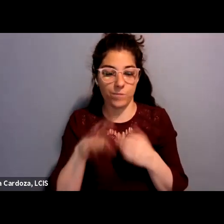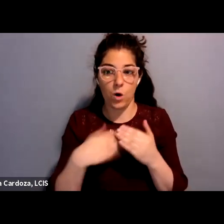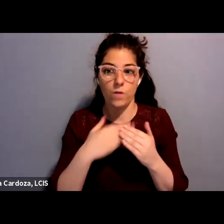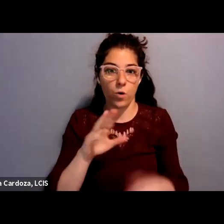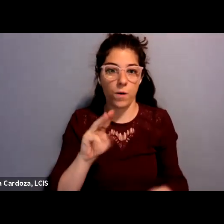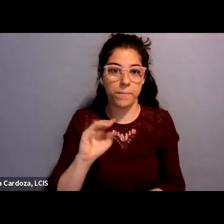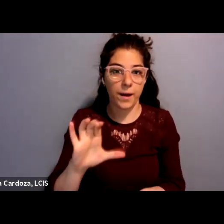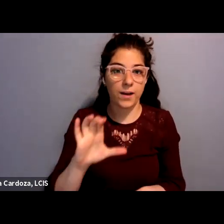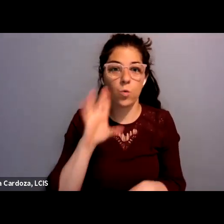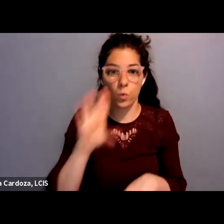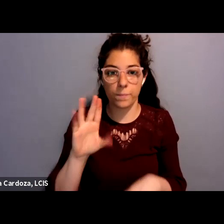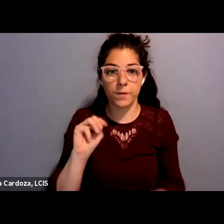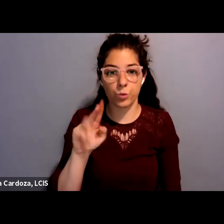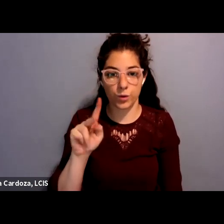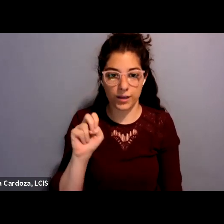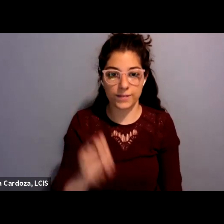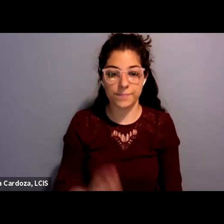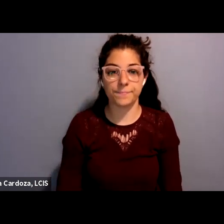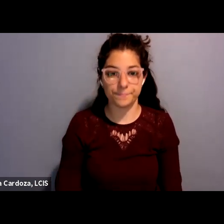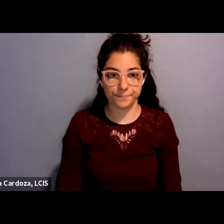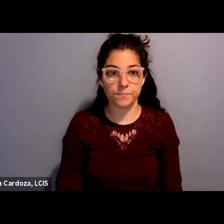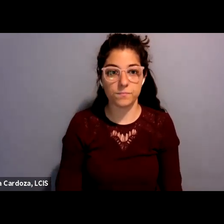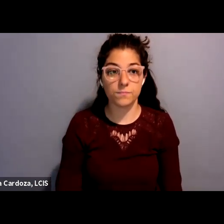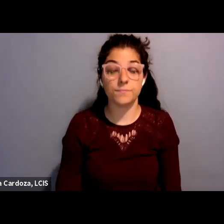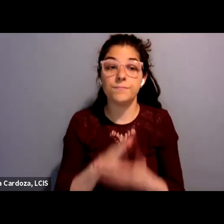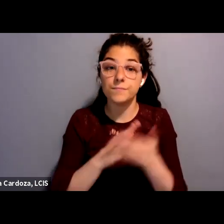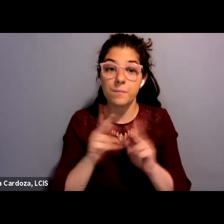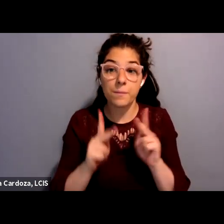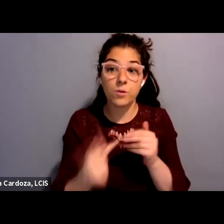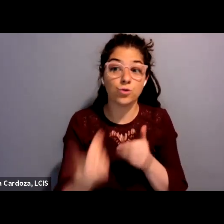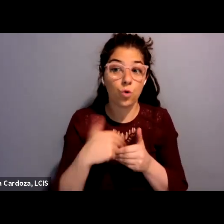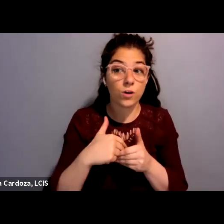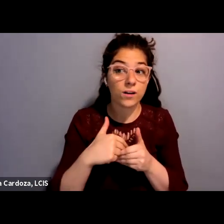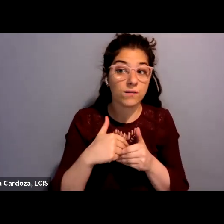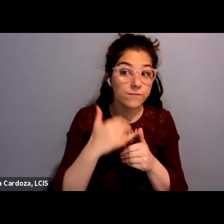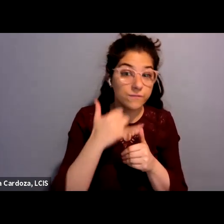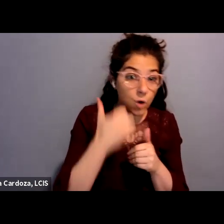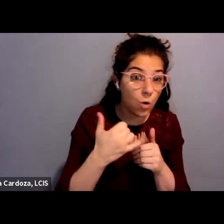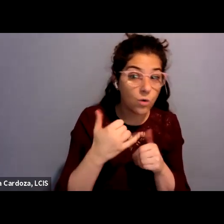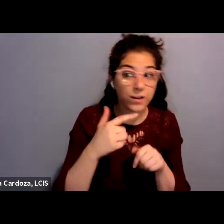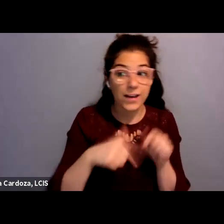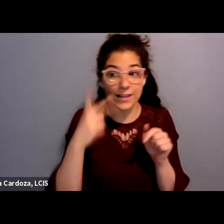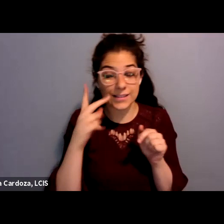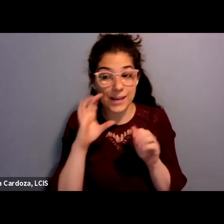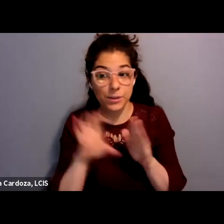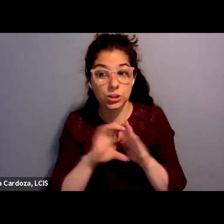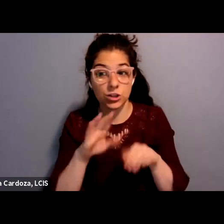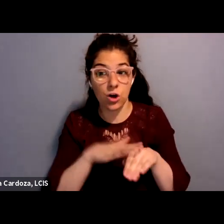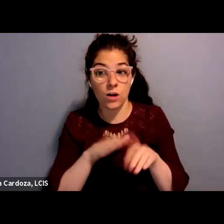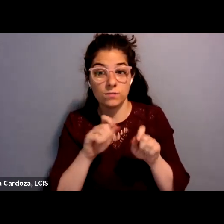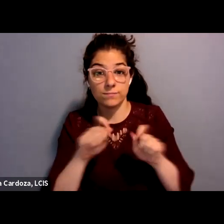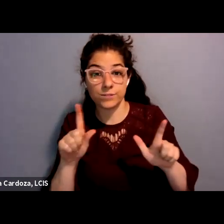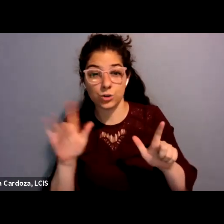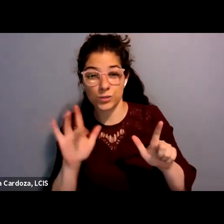muted. And since some people may be joining by phone or may not view images on the screen, we would ask